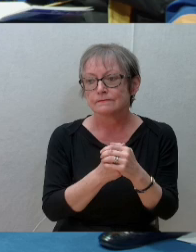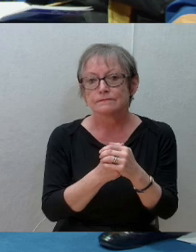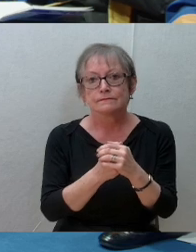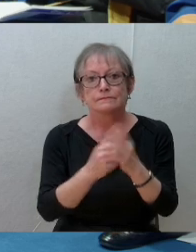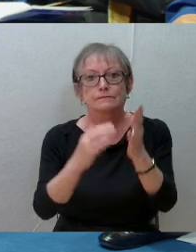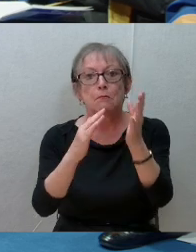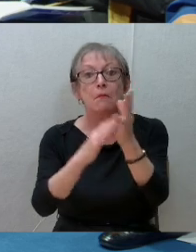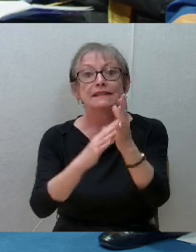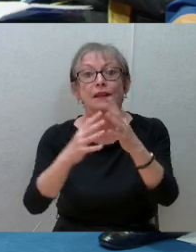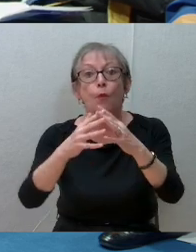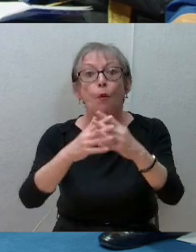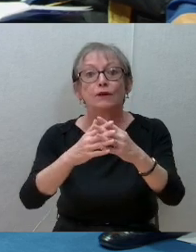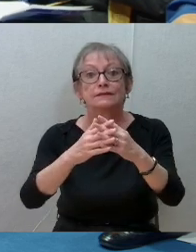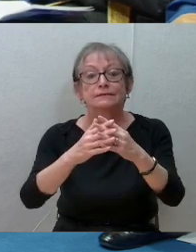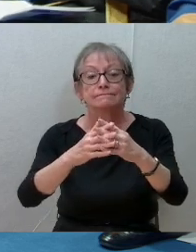Madeline Ward.